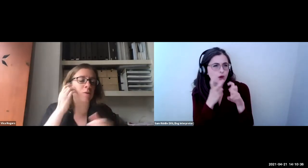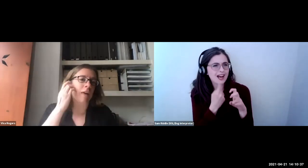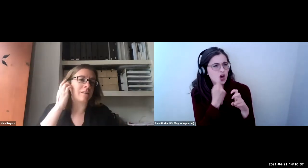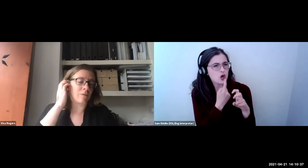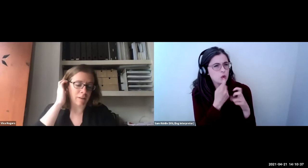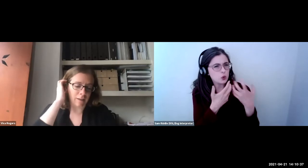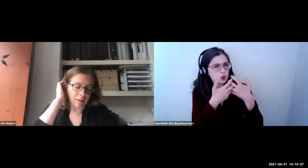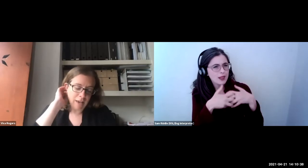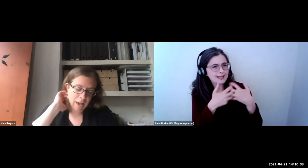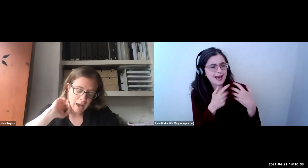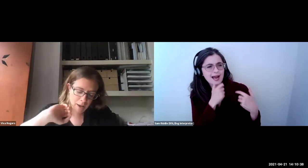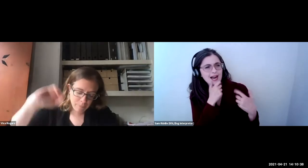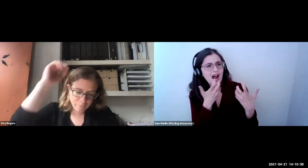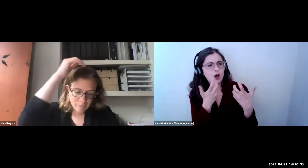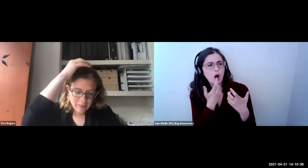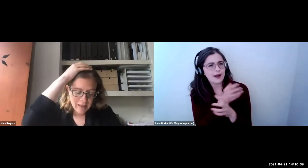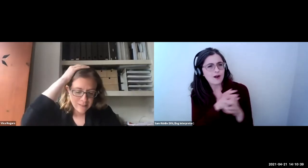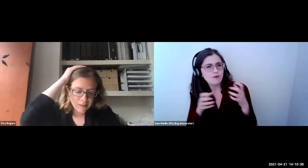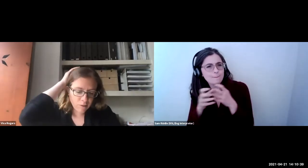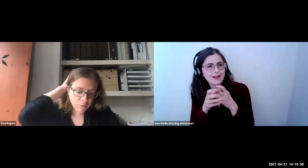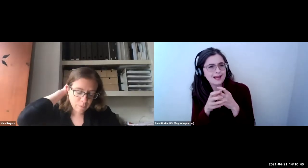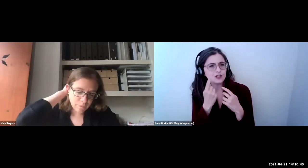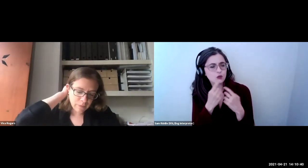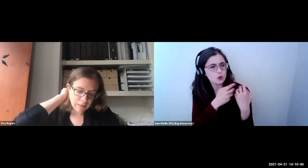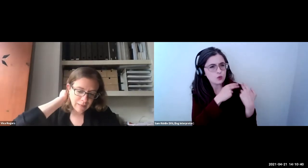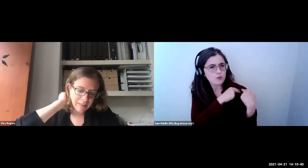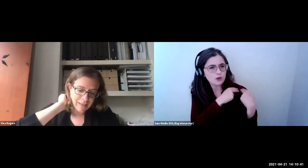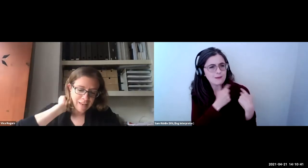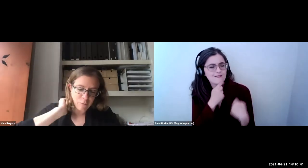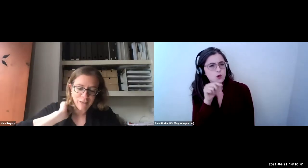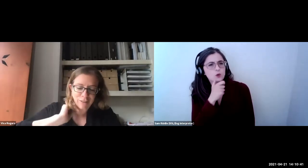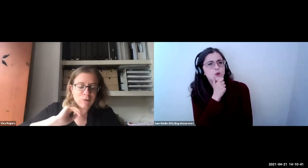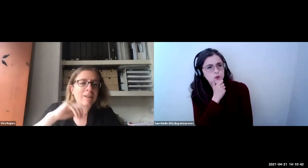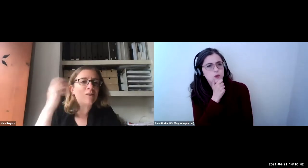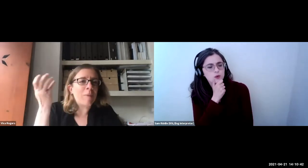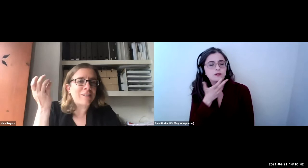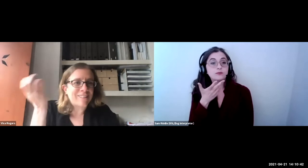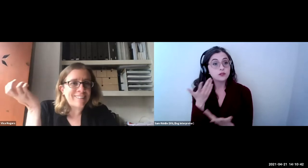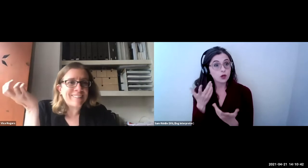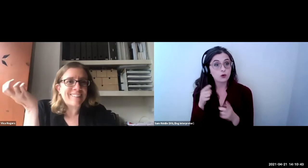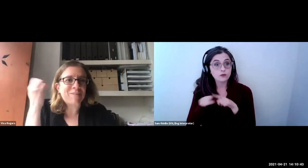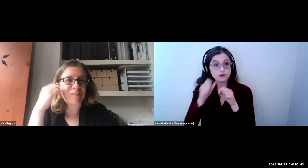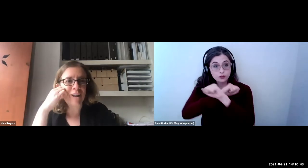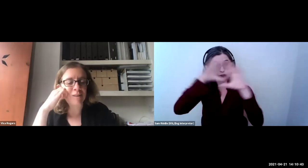we could do that differently? And so if we try to